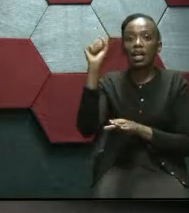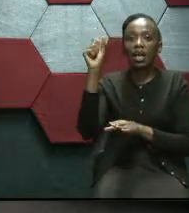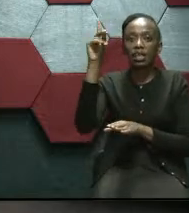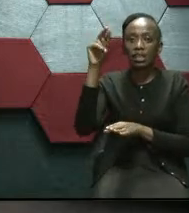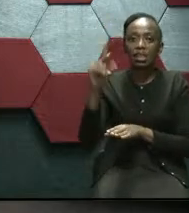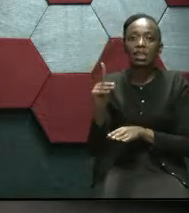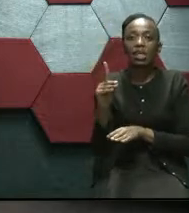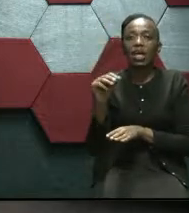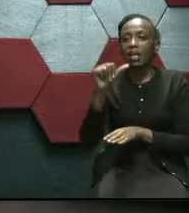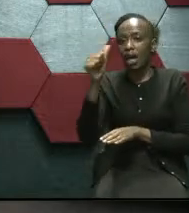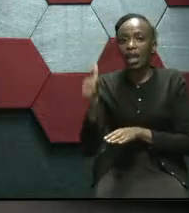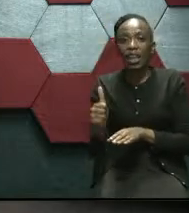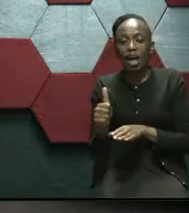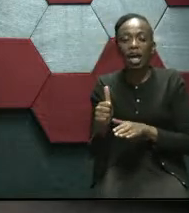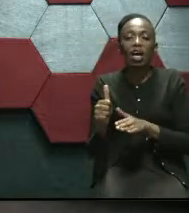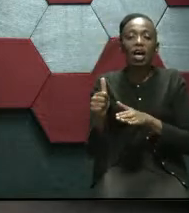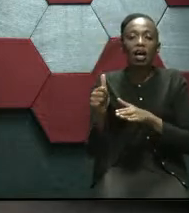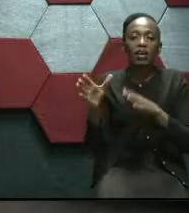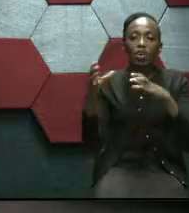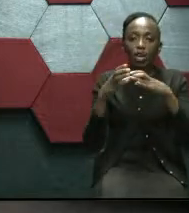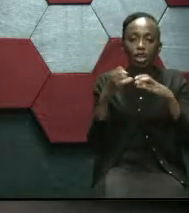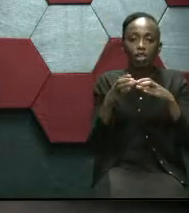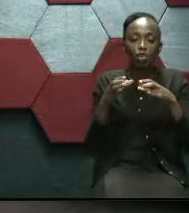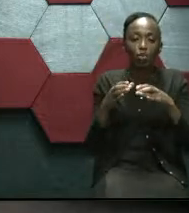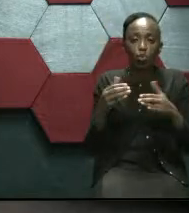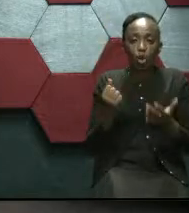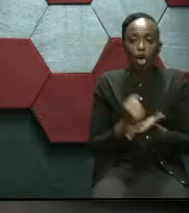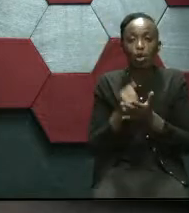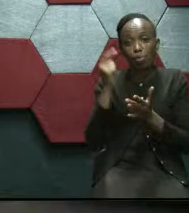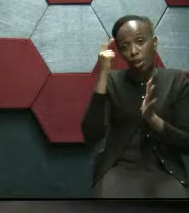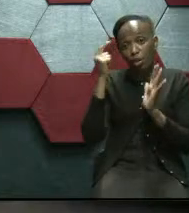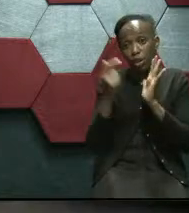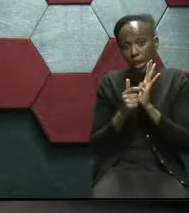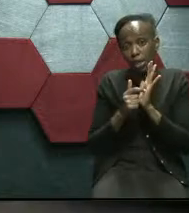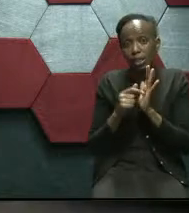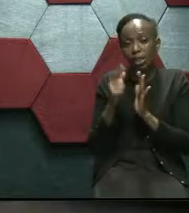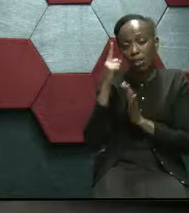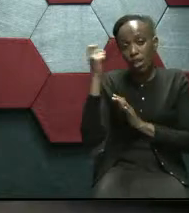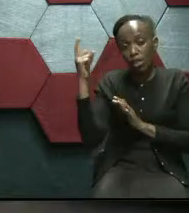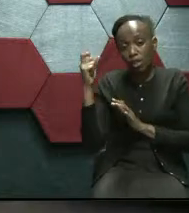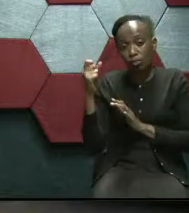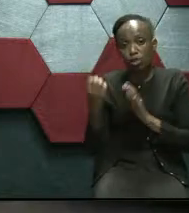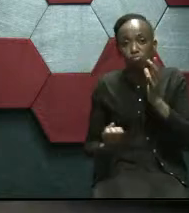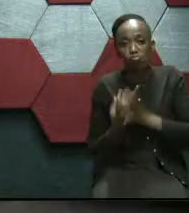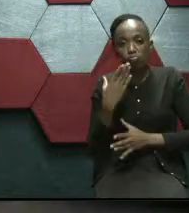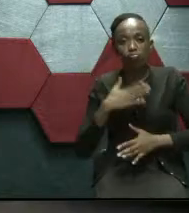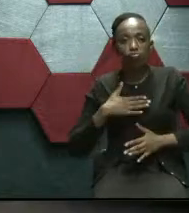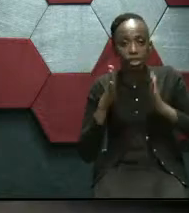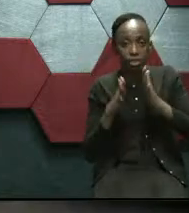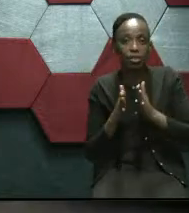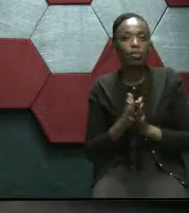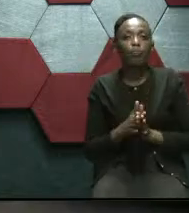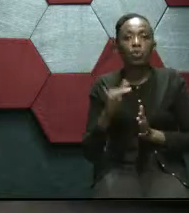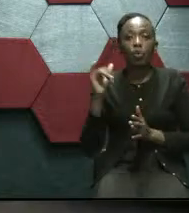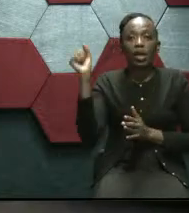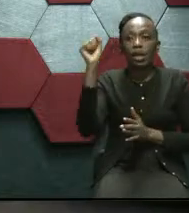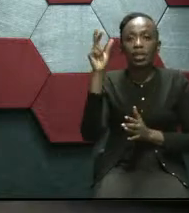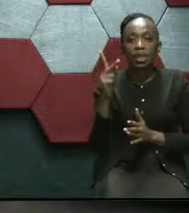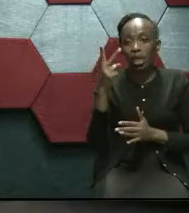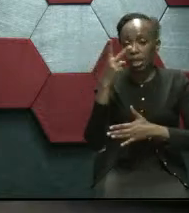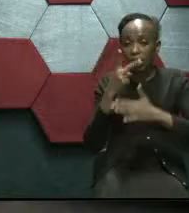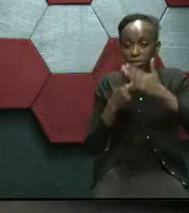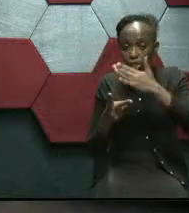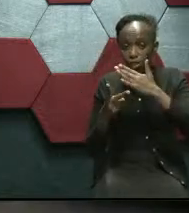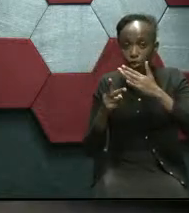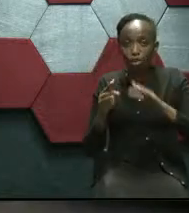organizations to help realize the dreams of budding science scientists. YSK vision